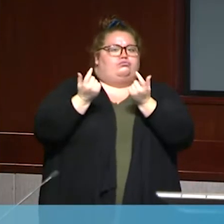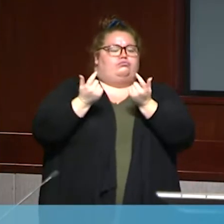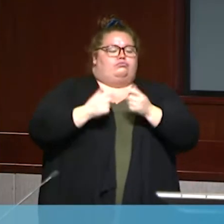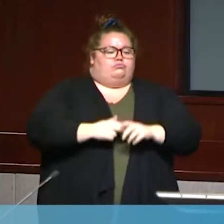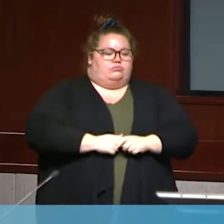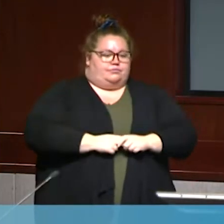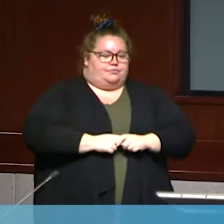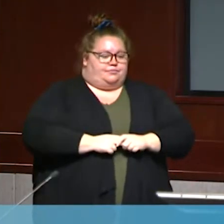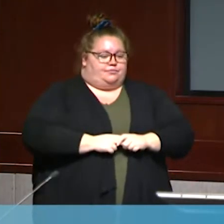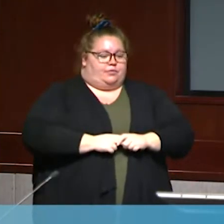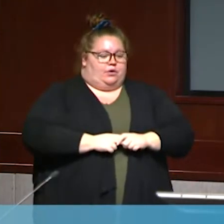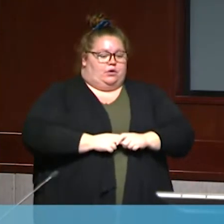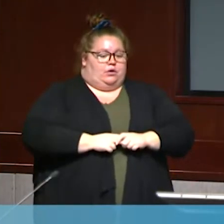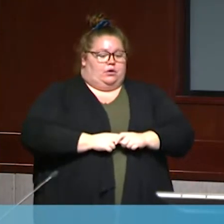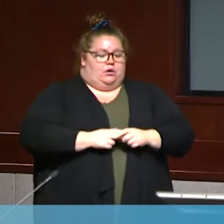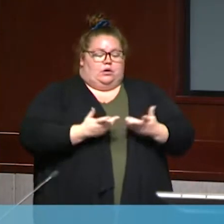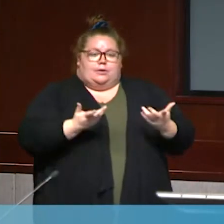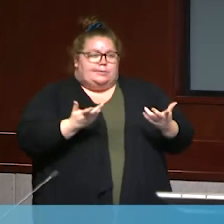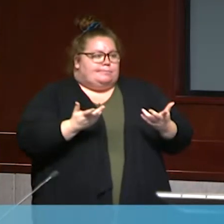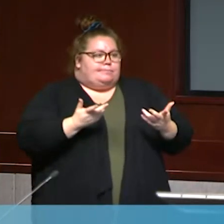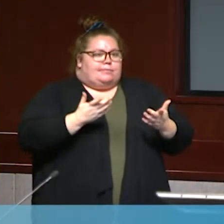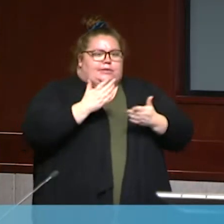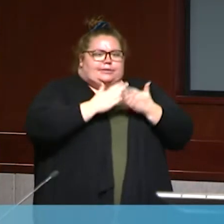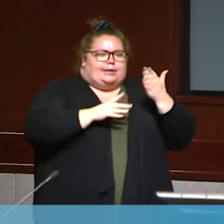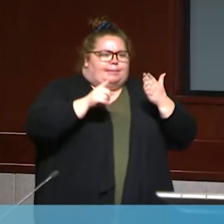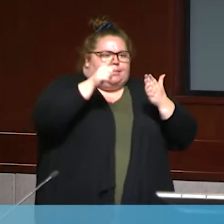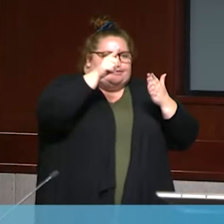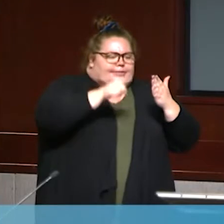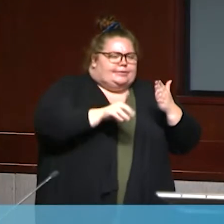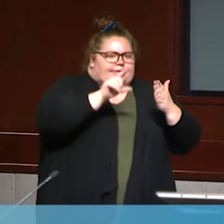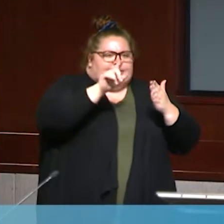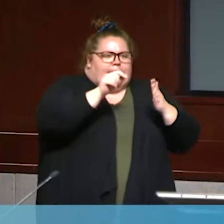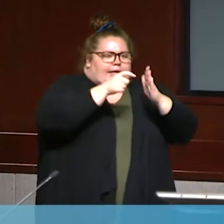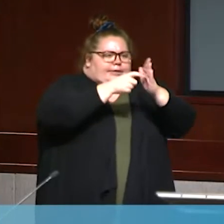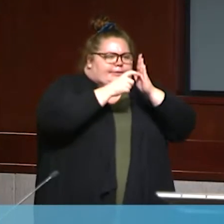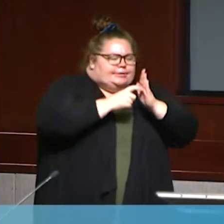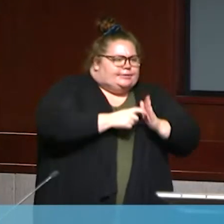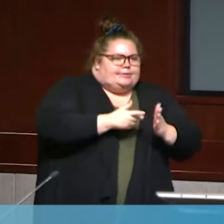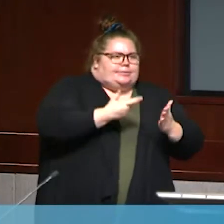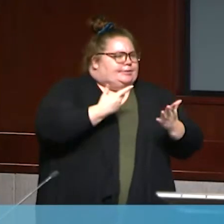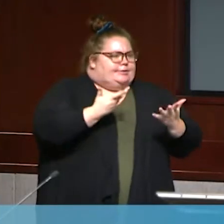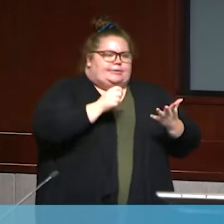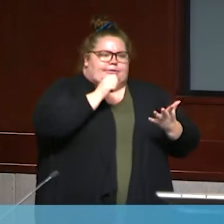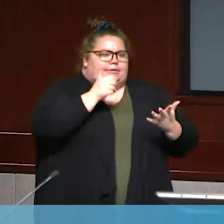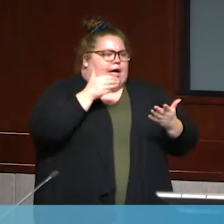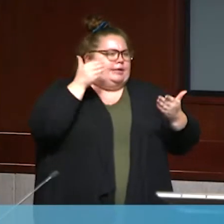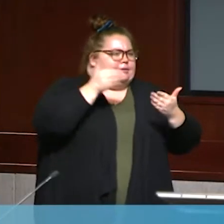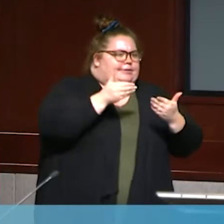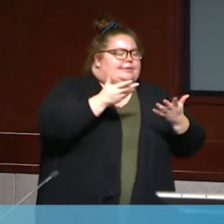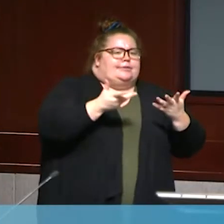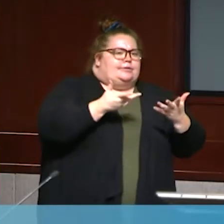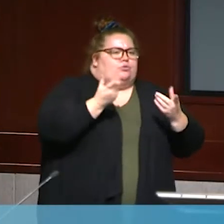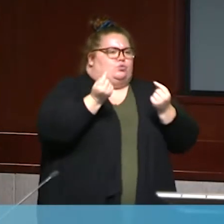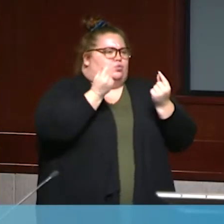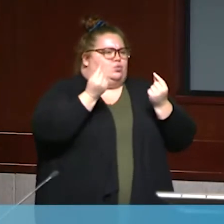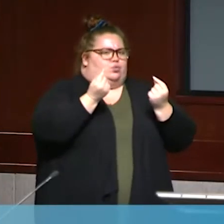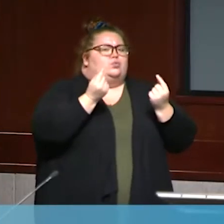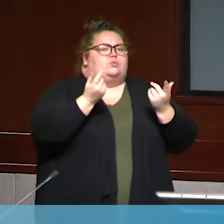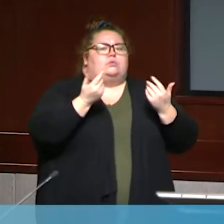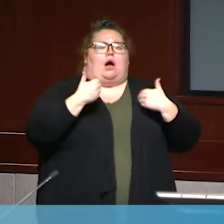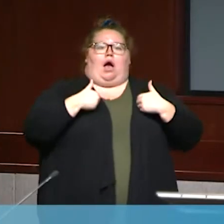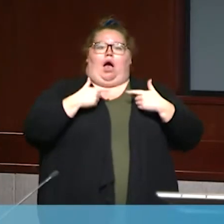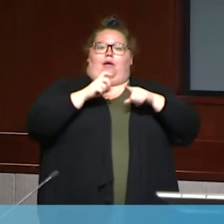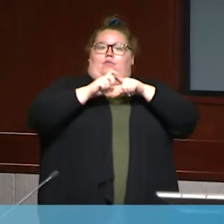if we don't meet some of these state metrics. So we have some calls scheduled with the state to